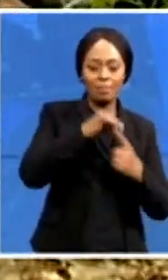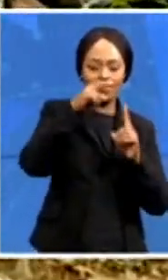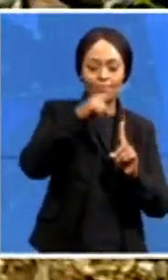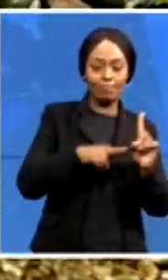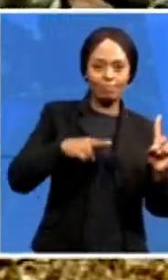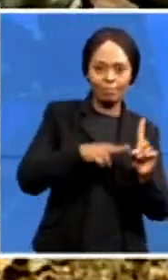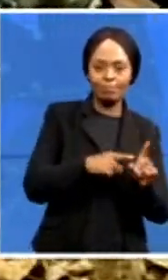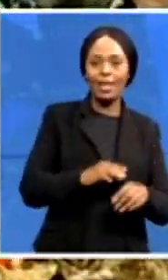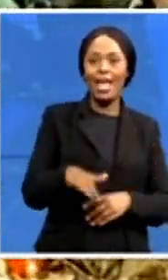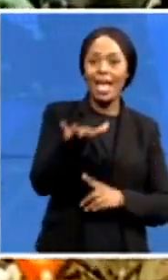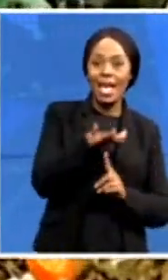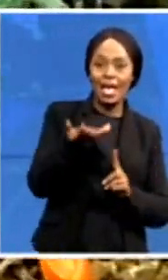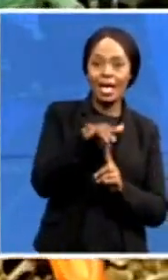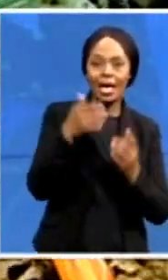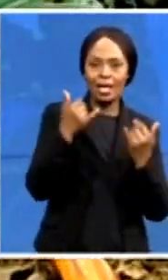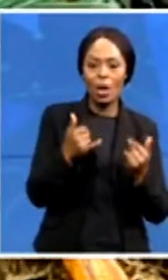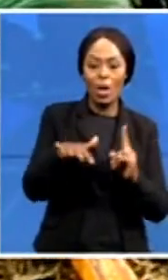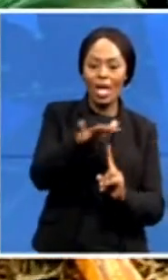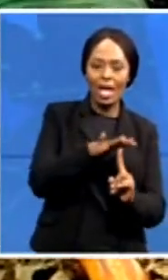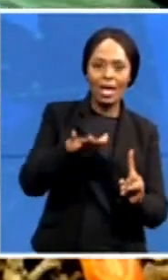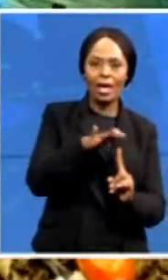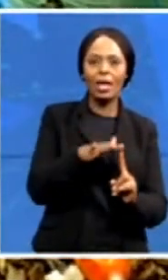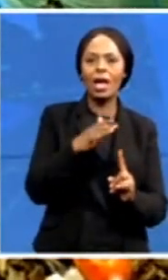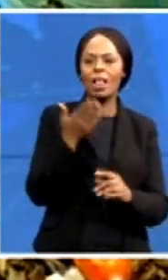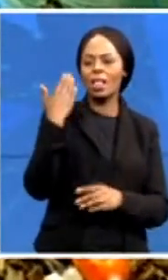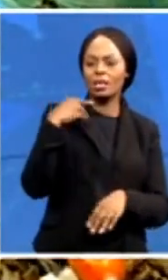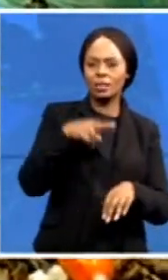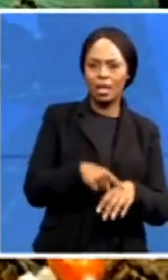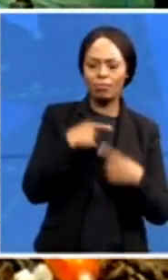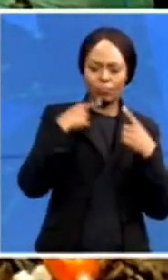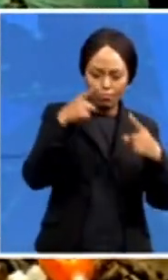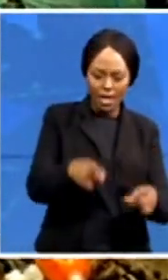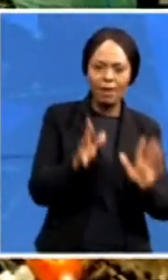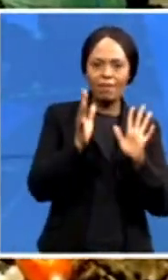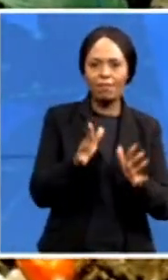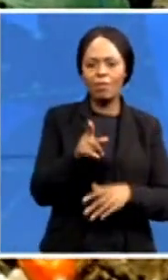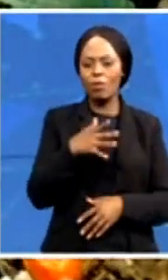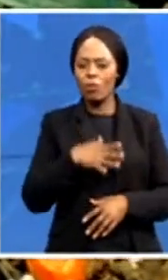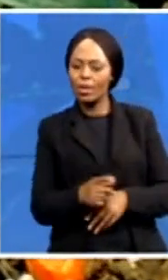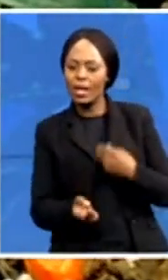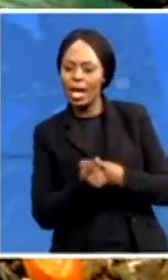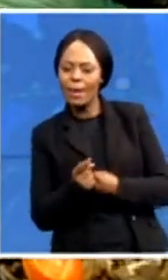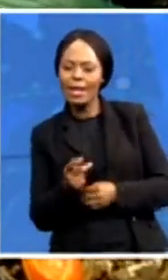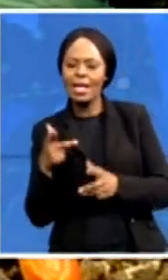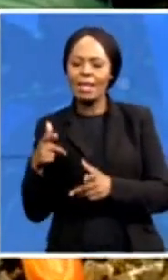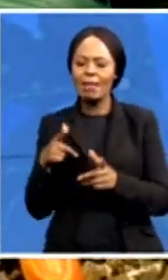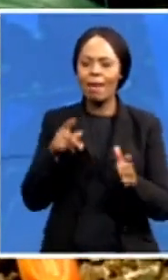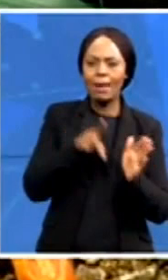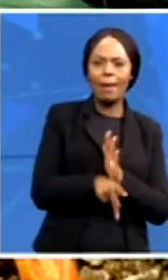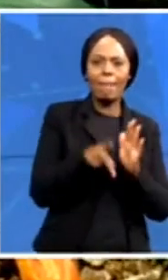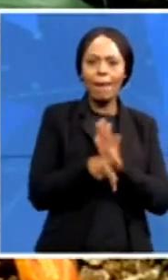this area, we did come earlier in the year to cover the killings that were happening in this area. In one road, Blaine, there were a number of people who were killed in